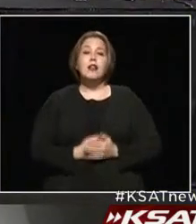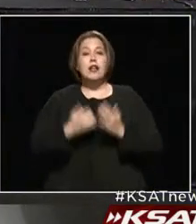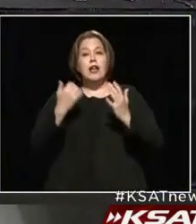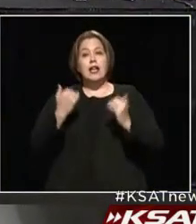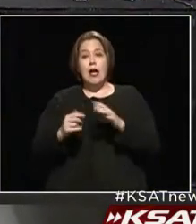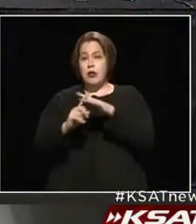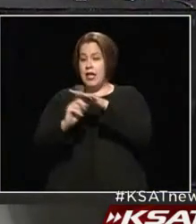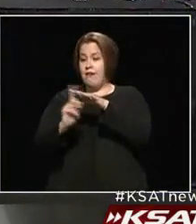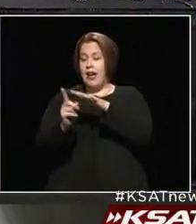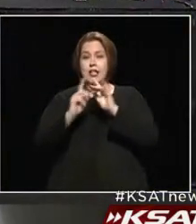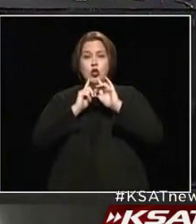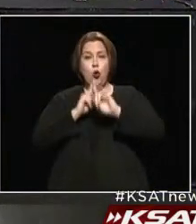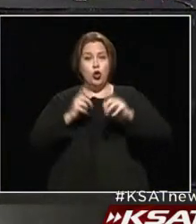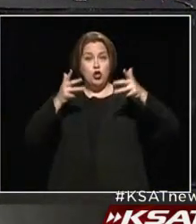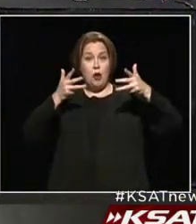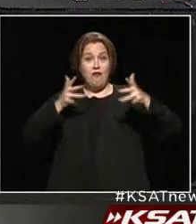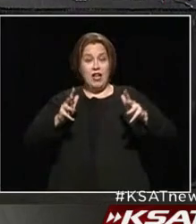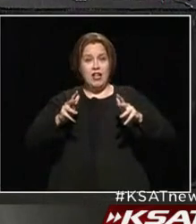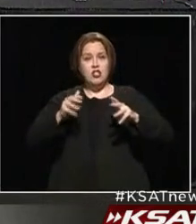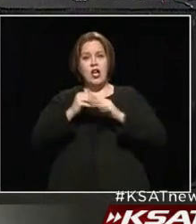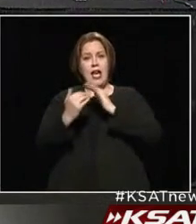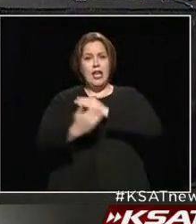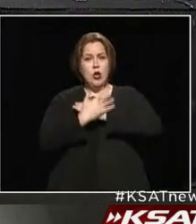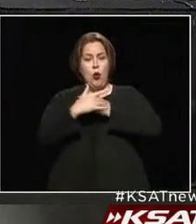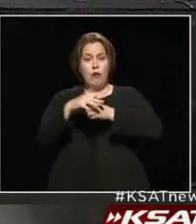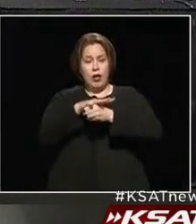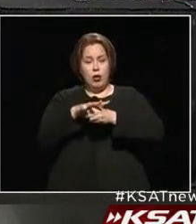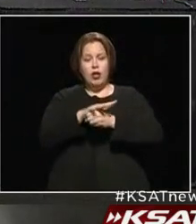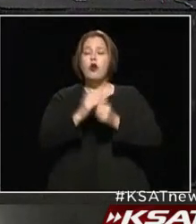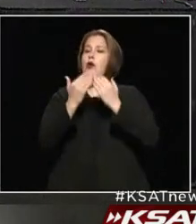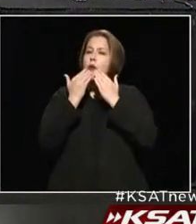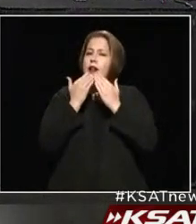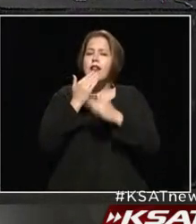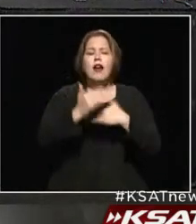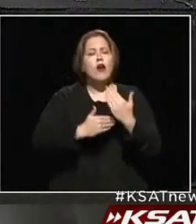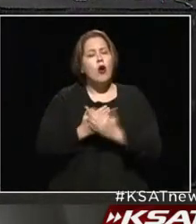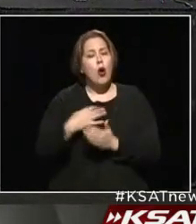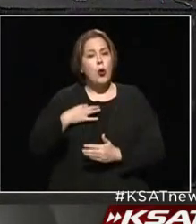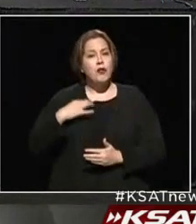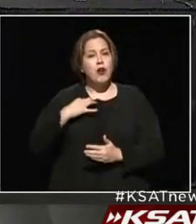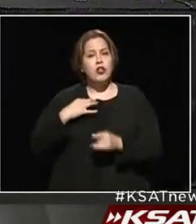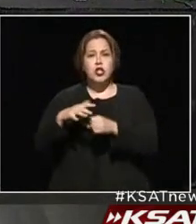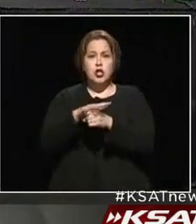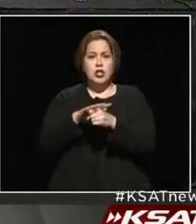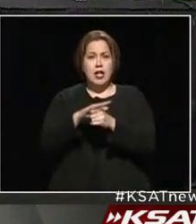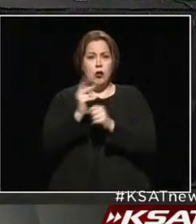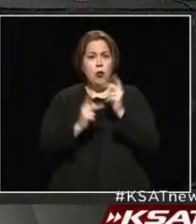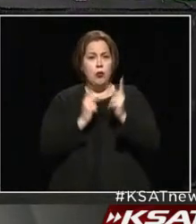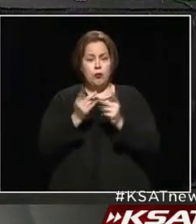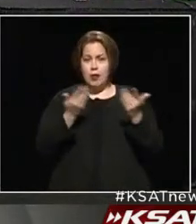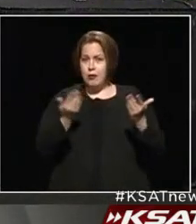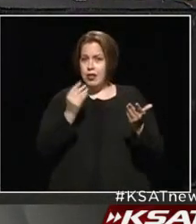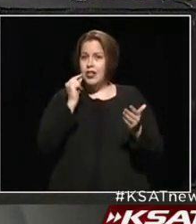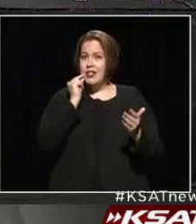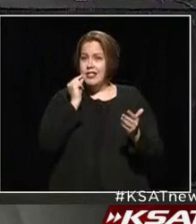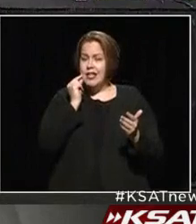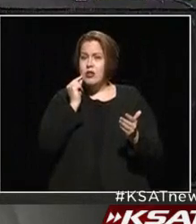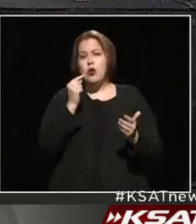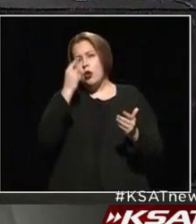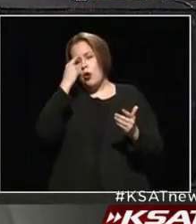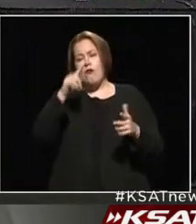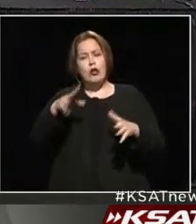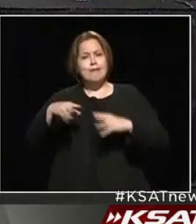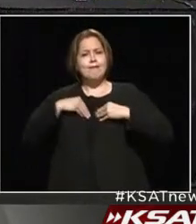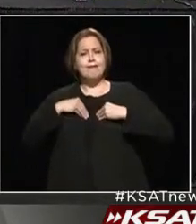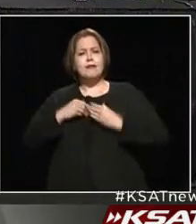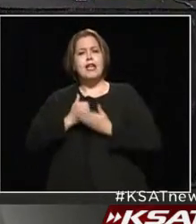the evacuation orders have been lifted in the Gulf Coast region, we want to thank all the volunteers and local residents here in San Antonio for stepping up and